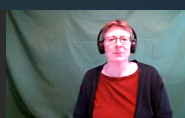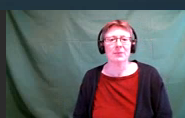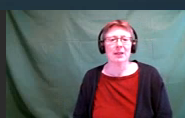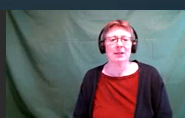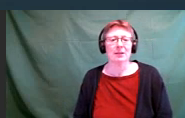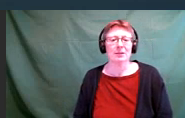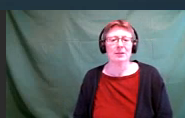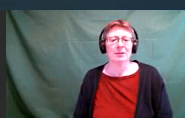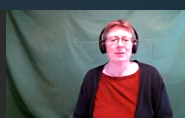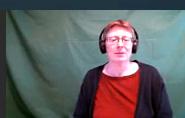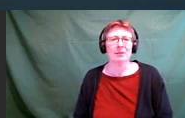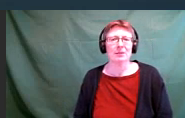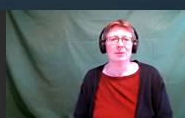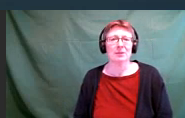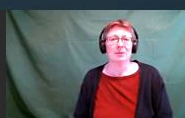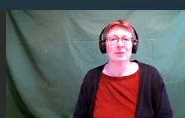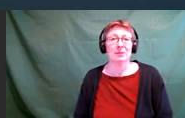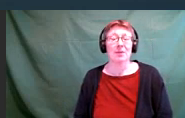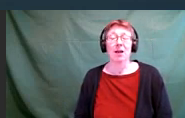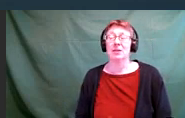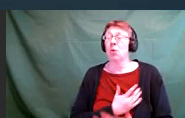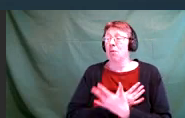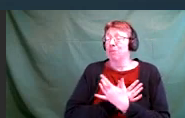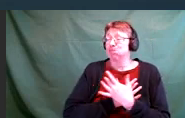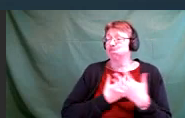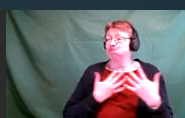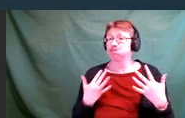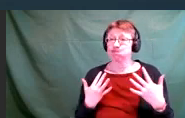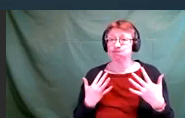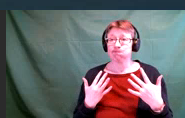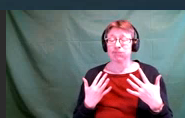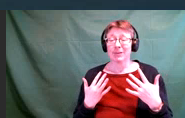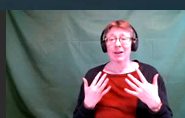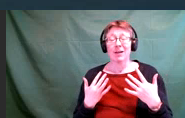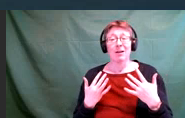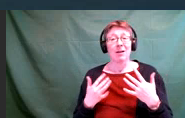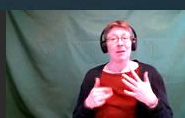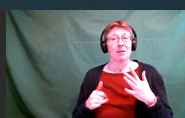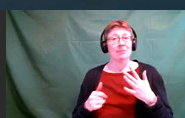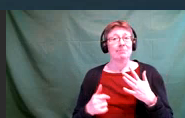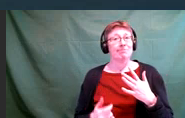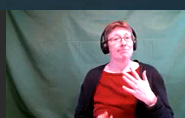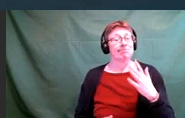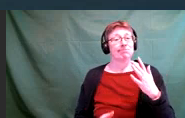And there are a huge number of challenges to market efficiencies,